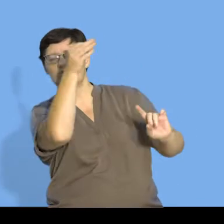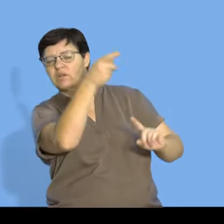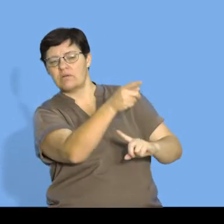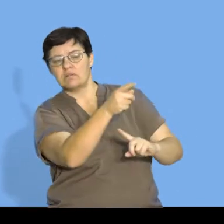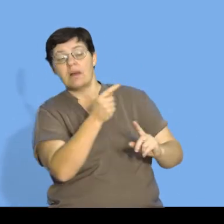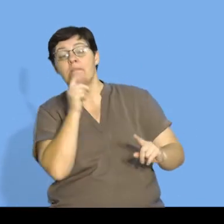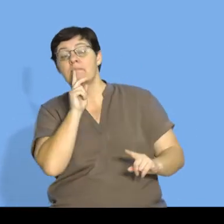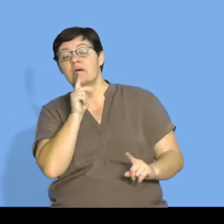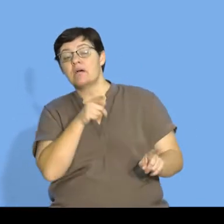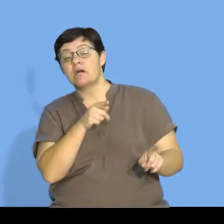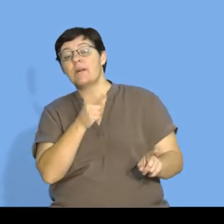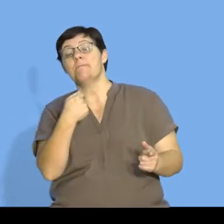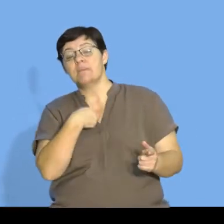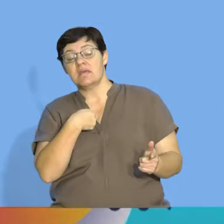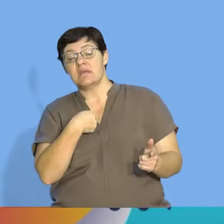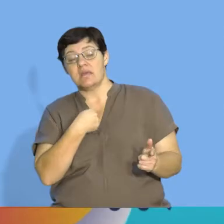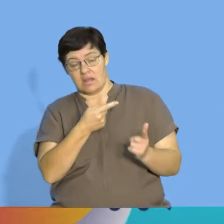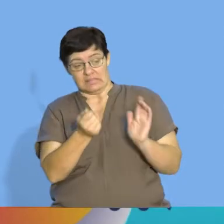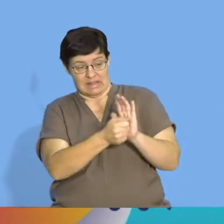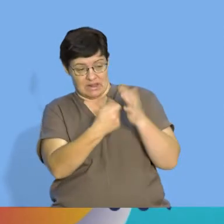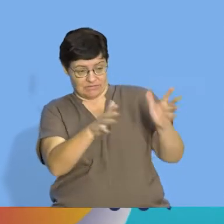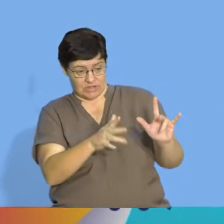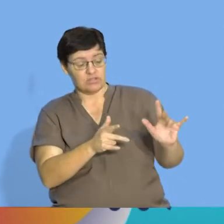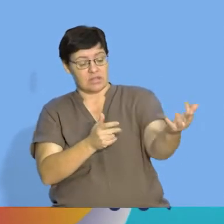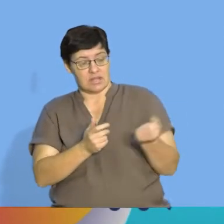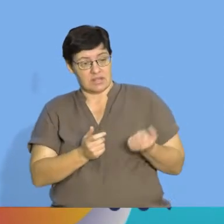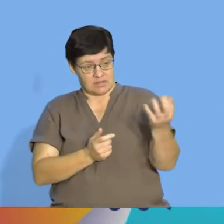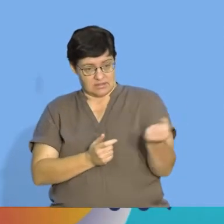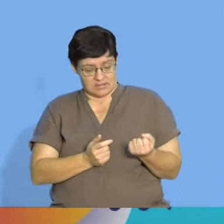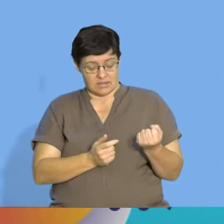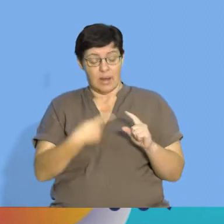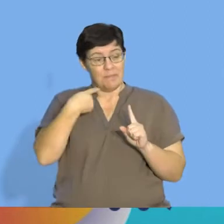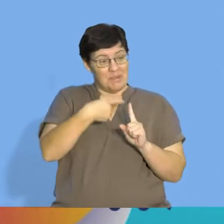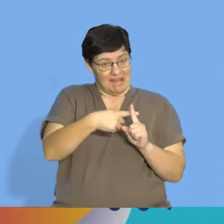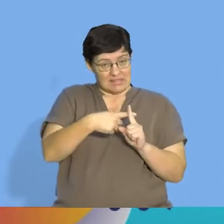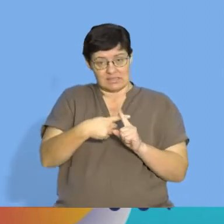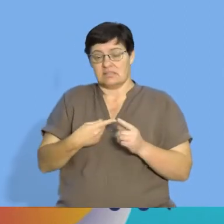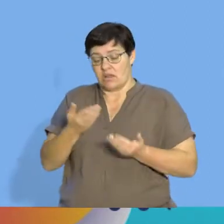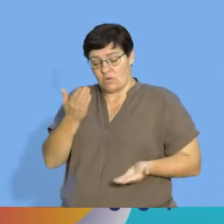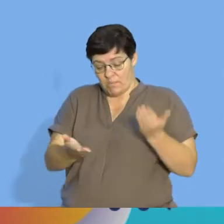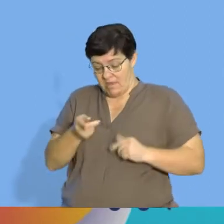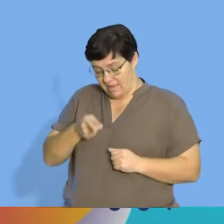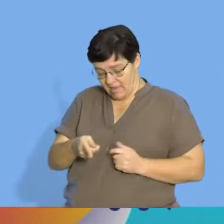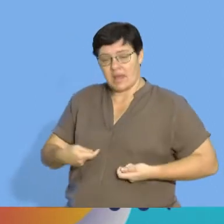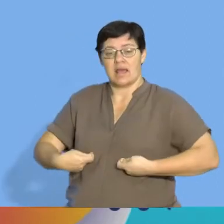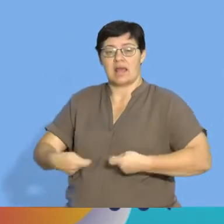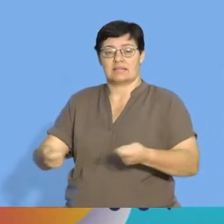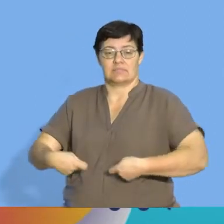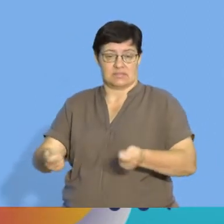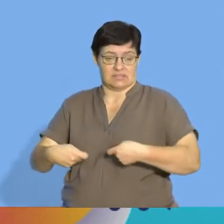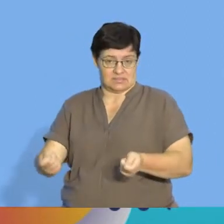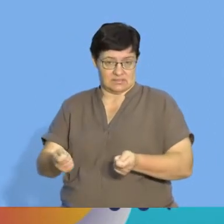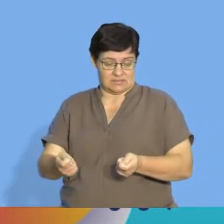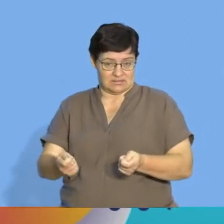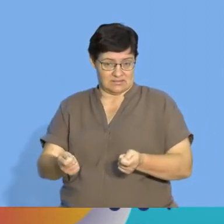at incomes that you have earned as compared to expenses that you have incurred. Okay, look